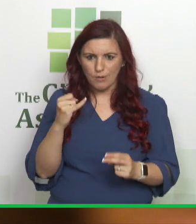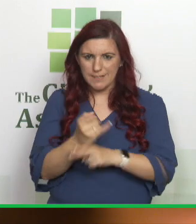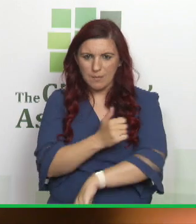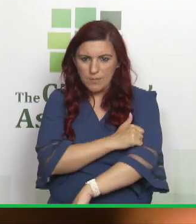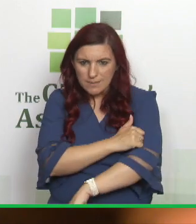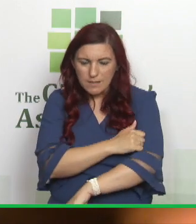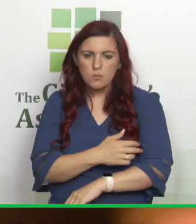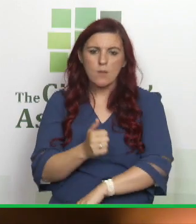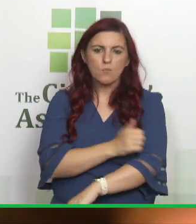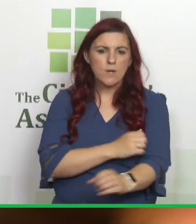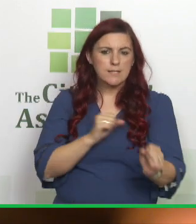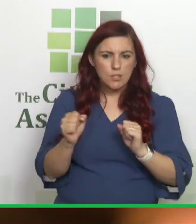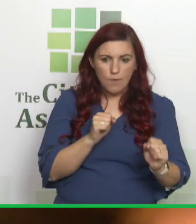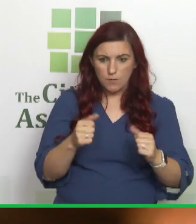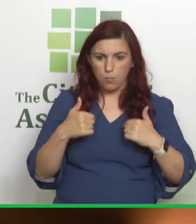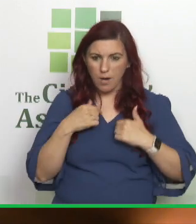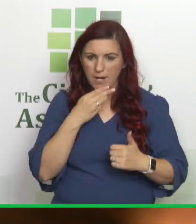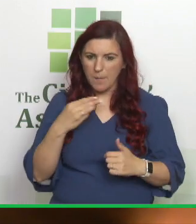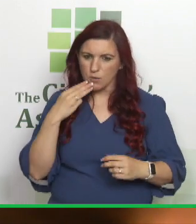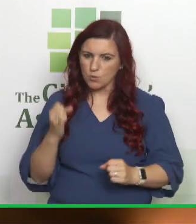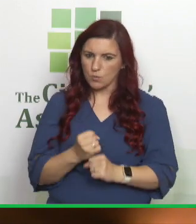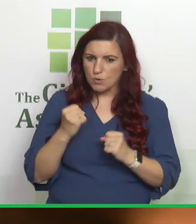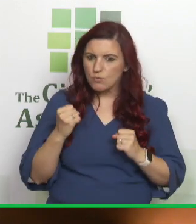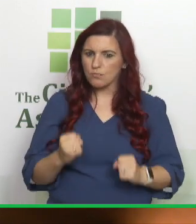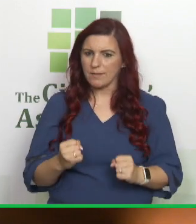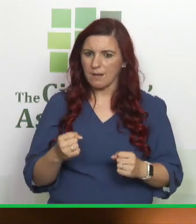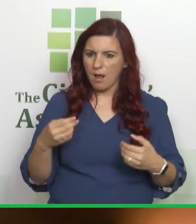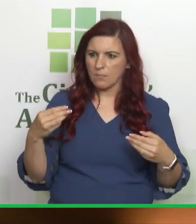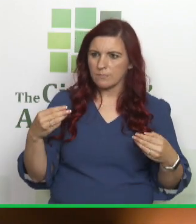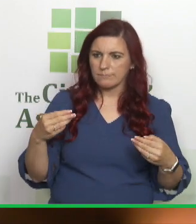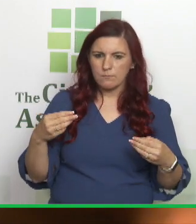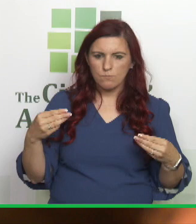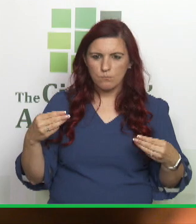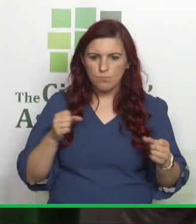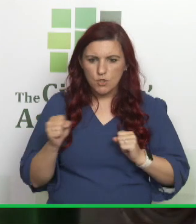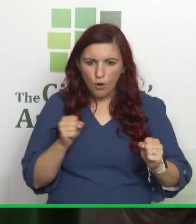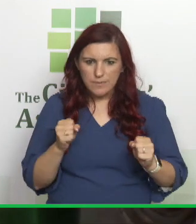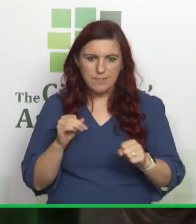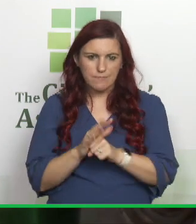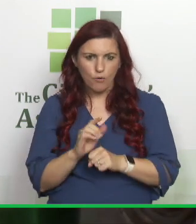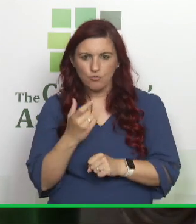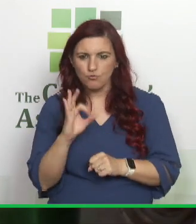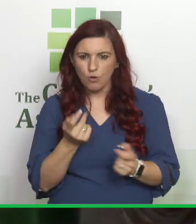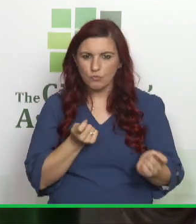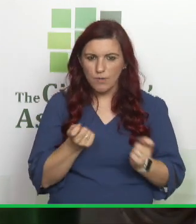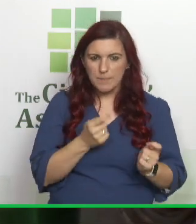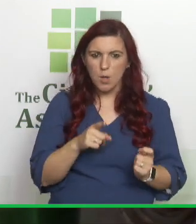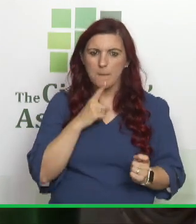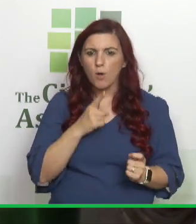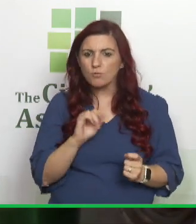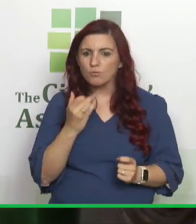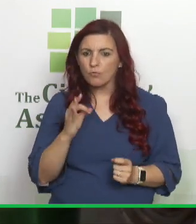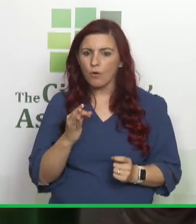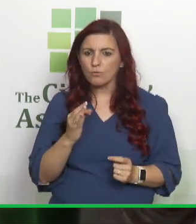prison service, we are very much committed to strengthening our measures around drug treatment. However, drug-free prisons will only